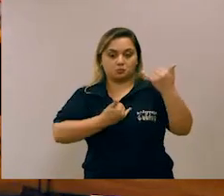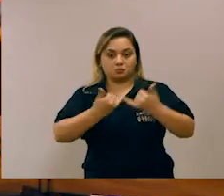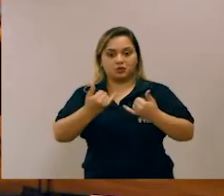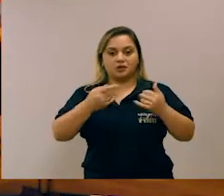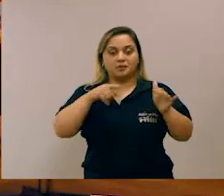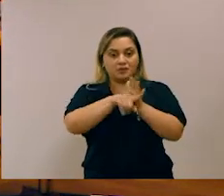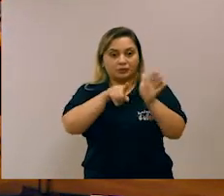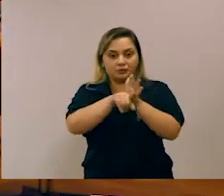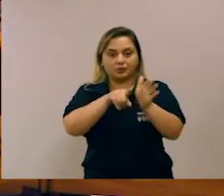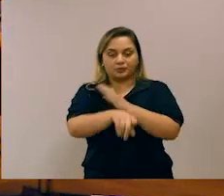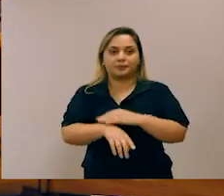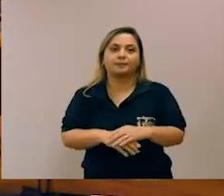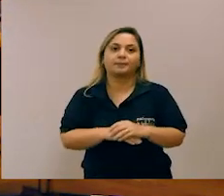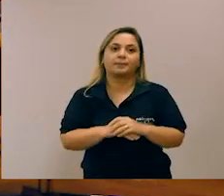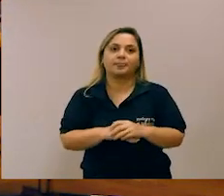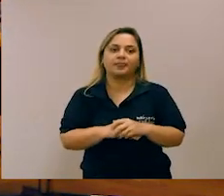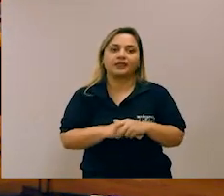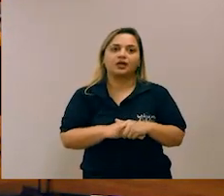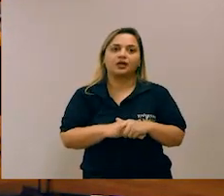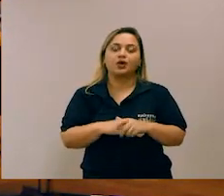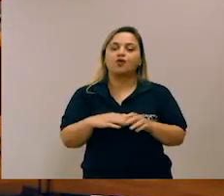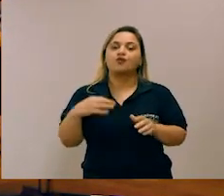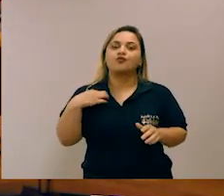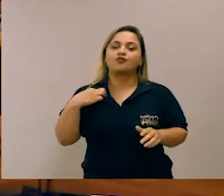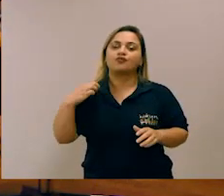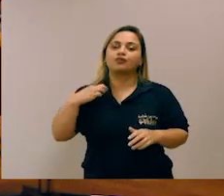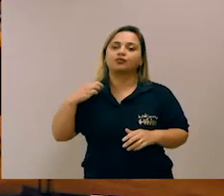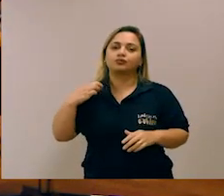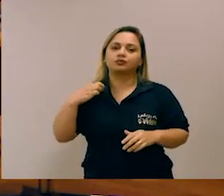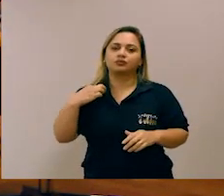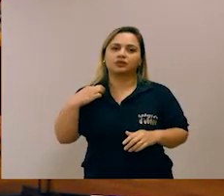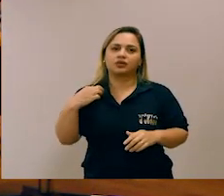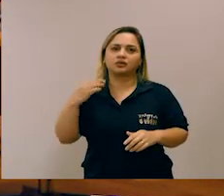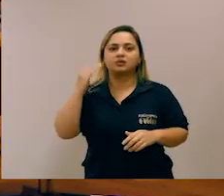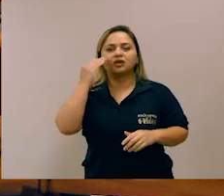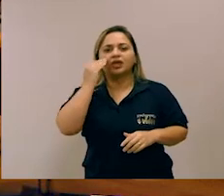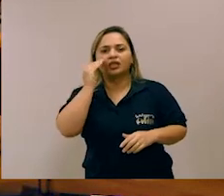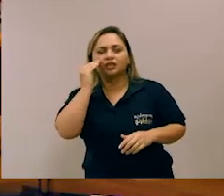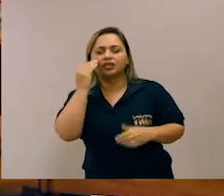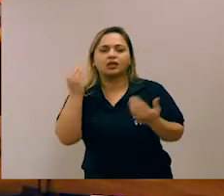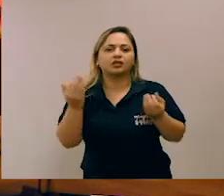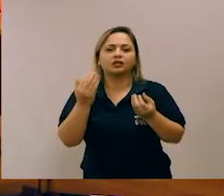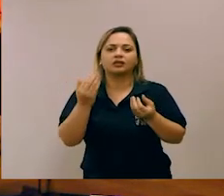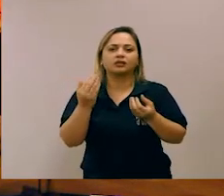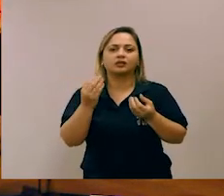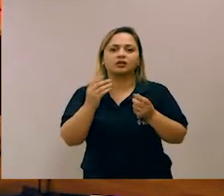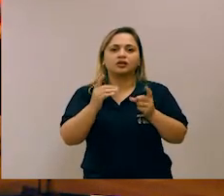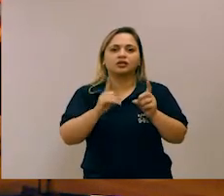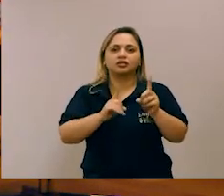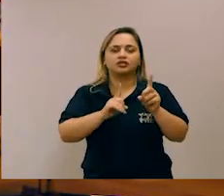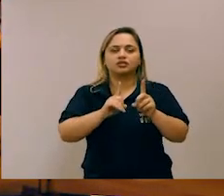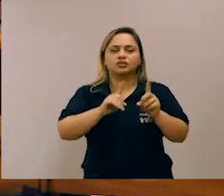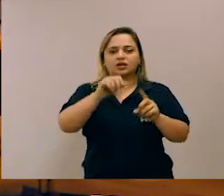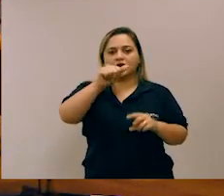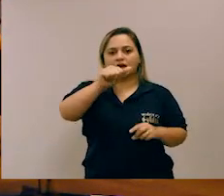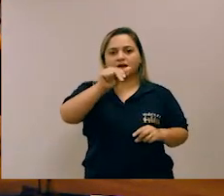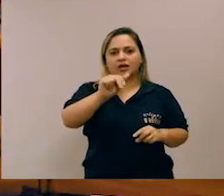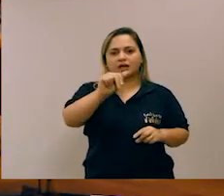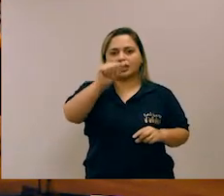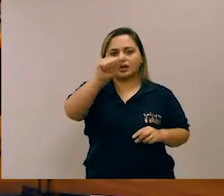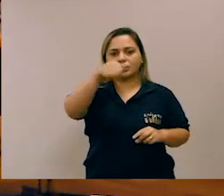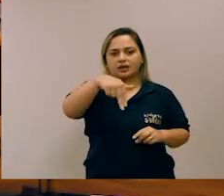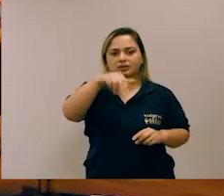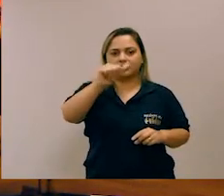questions. what is the channel that volunteers have